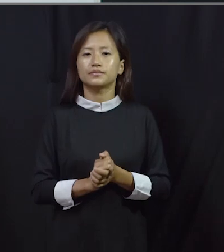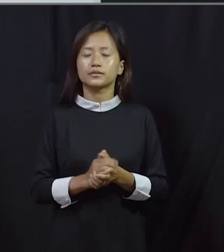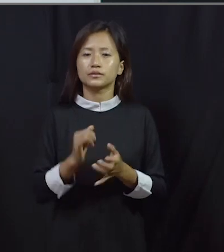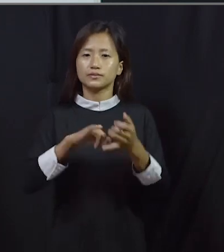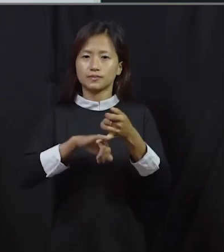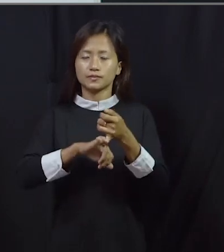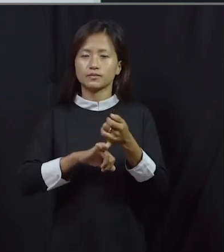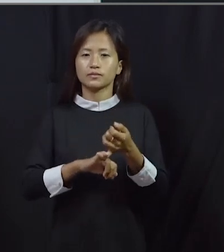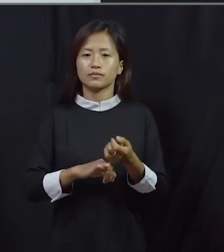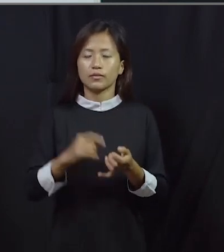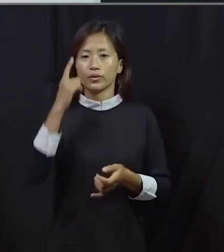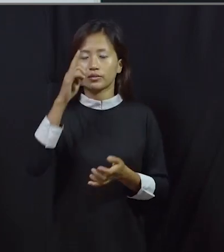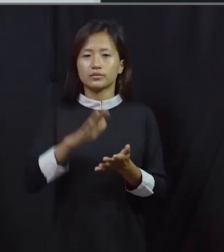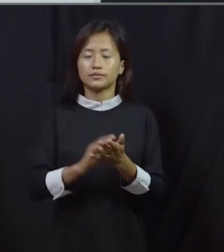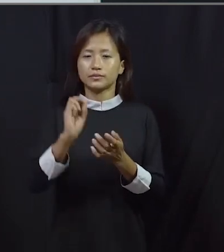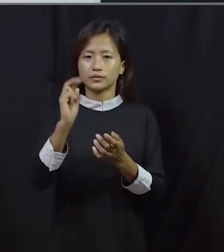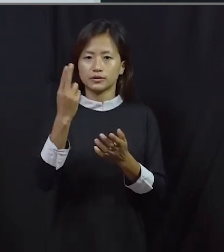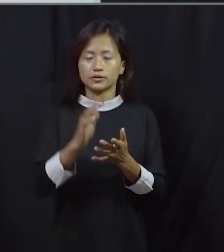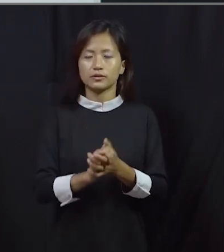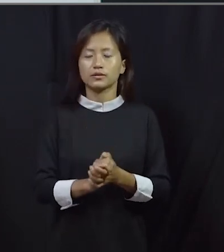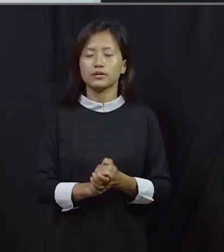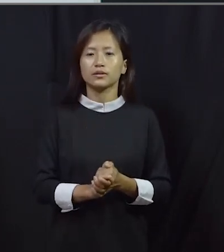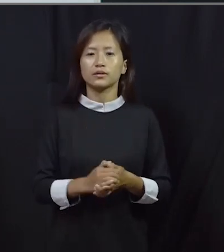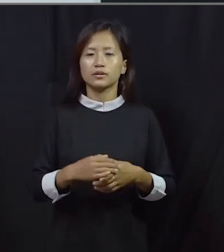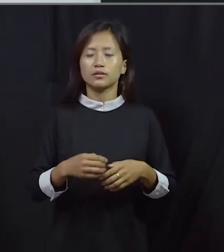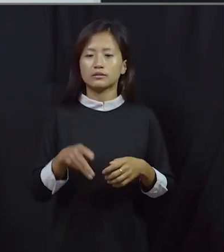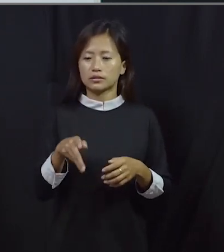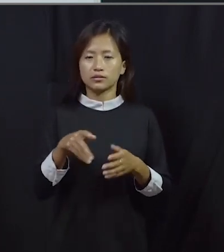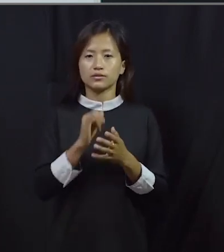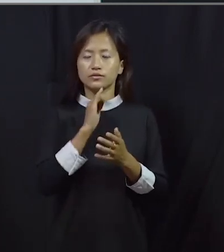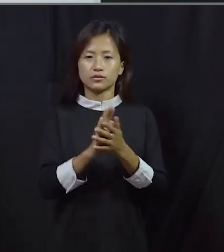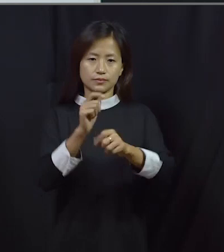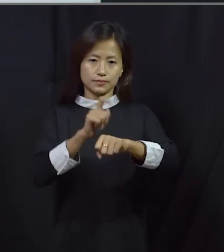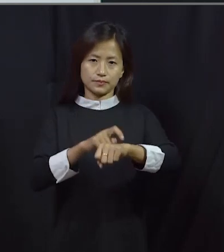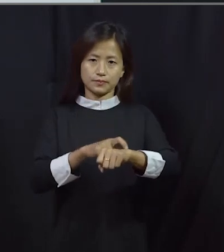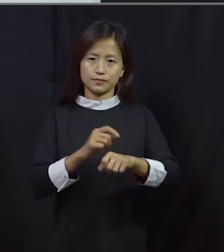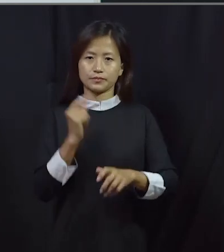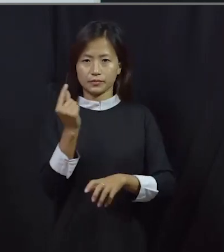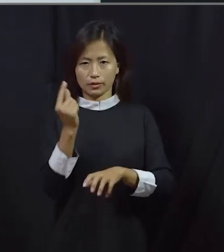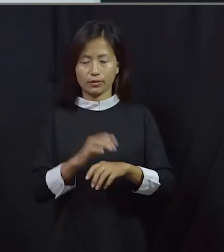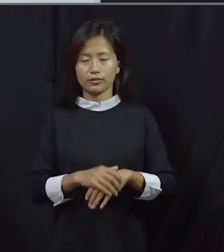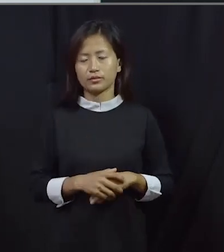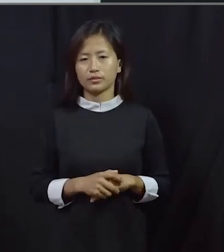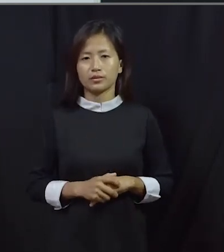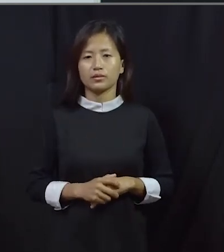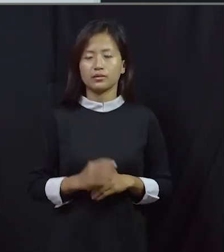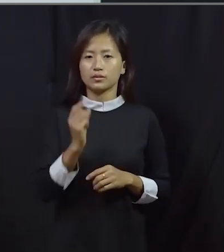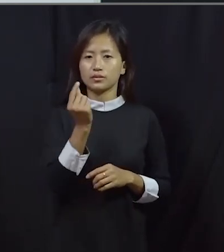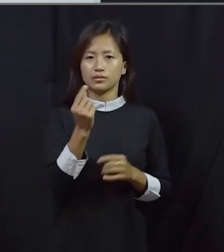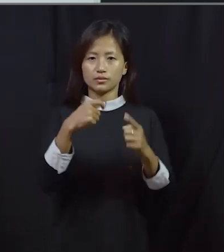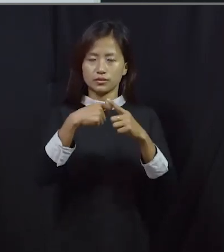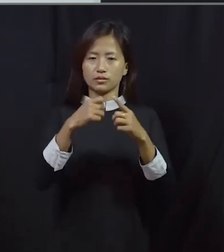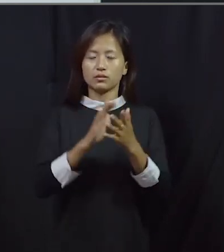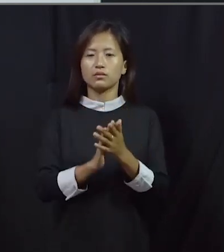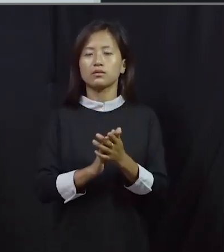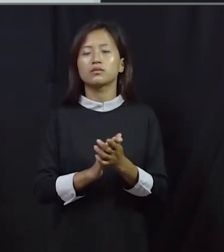S is for second, S is second, and it's for time. So it is generally adopted in what? UK, or you can say this